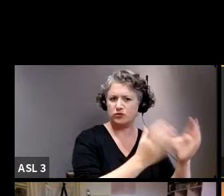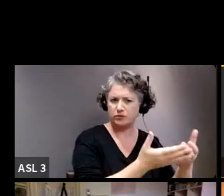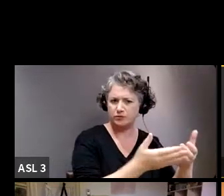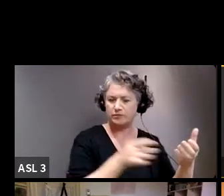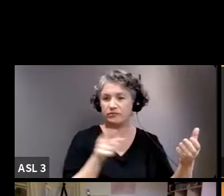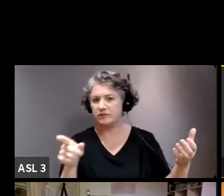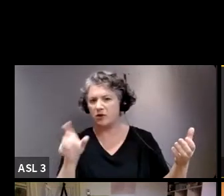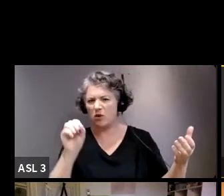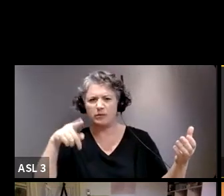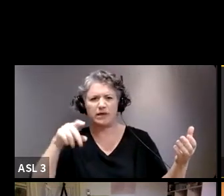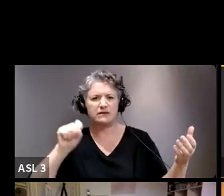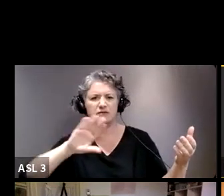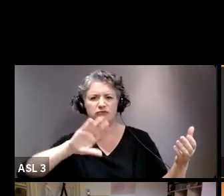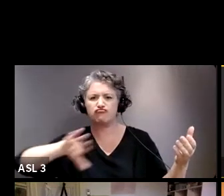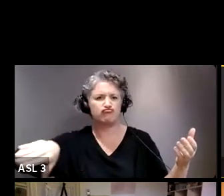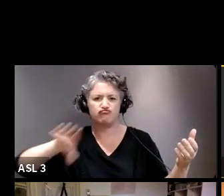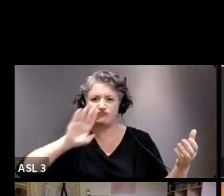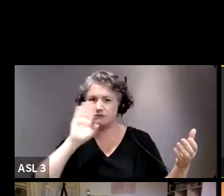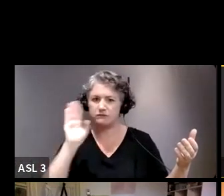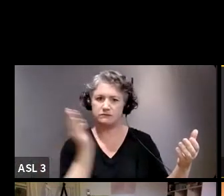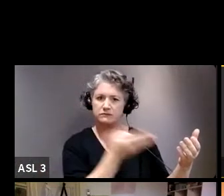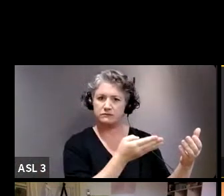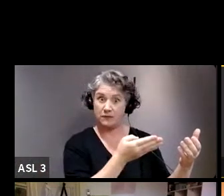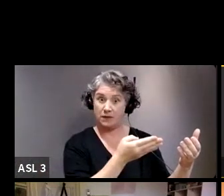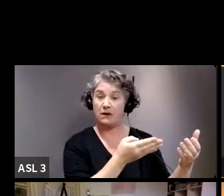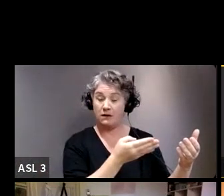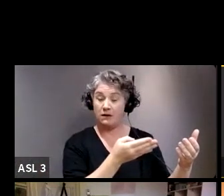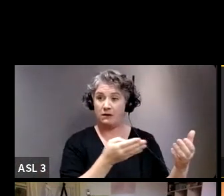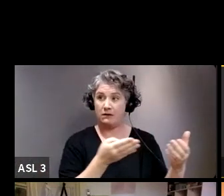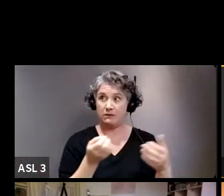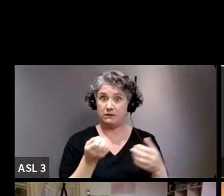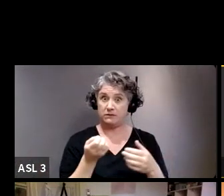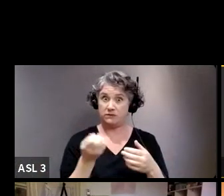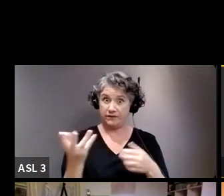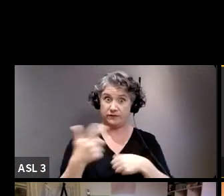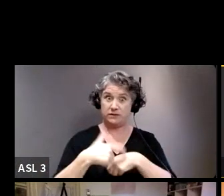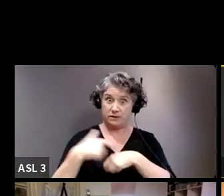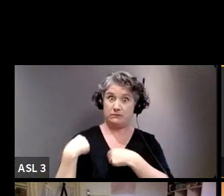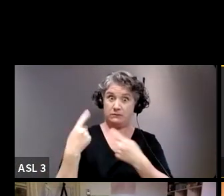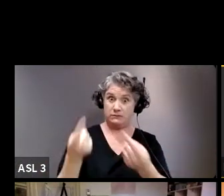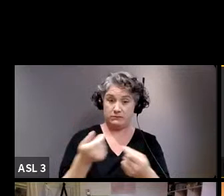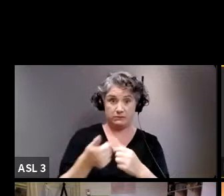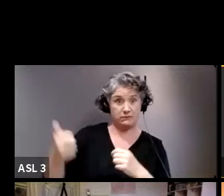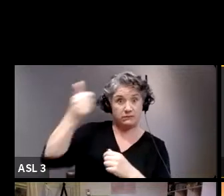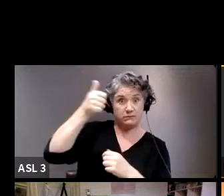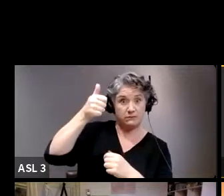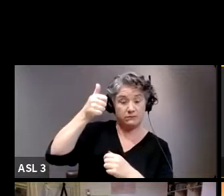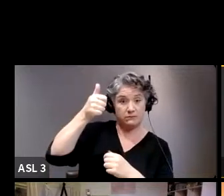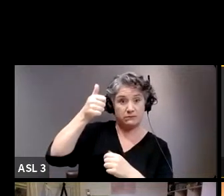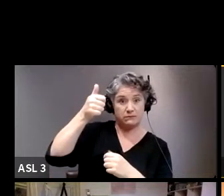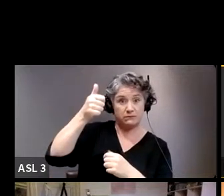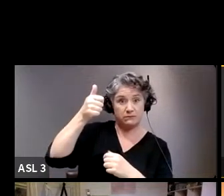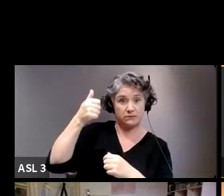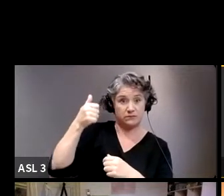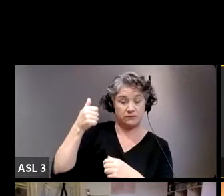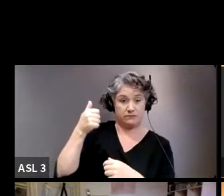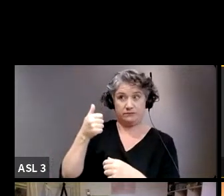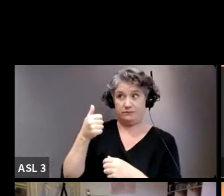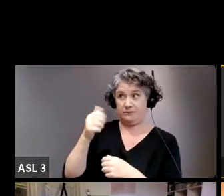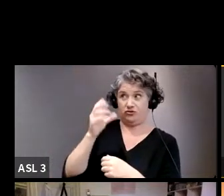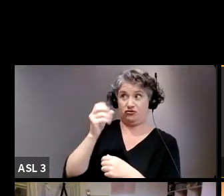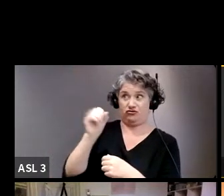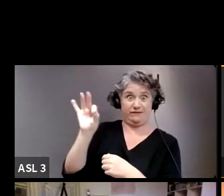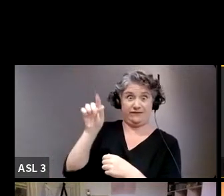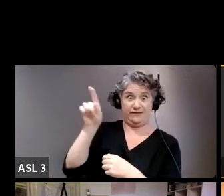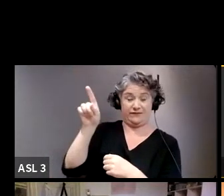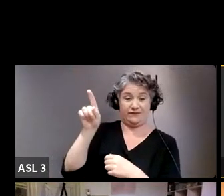the ops um and i know on several occasions the chief has uh i don't want to put words in his mouth but the chief